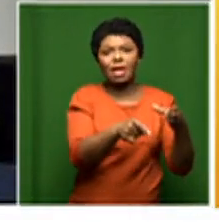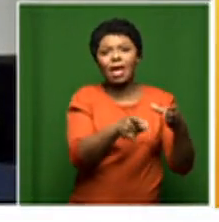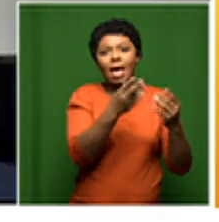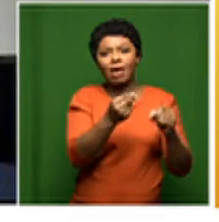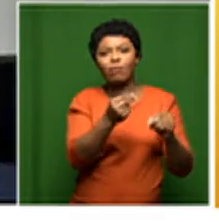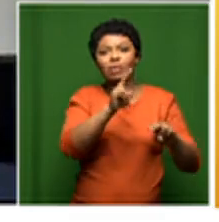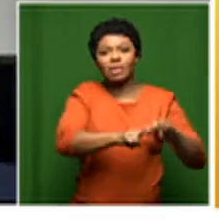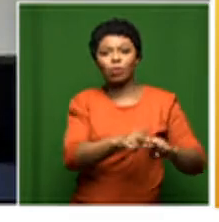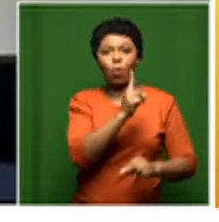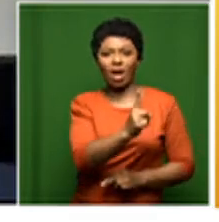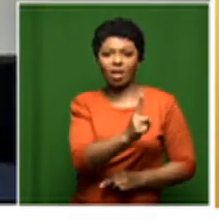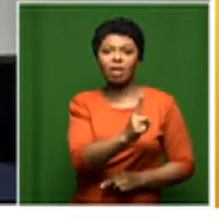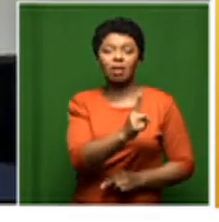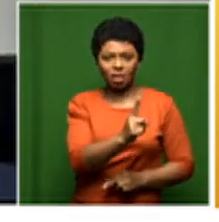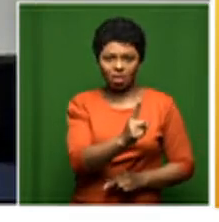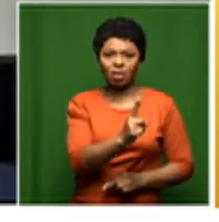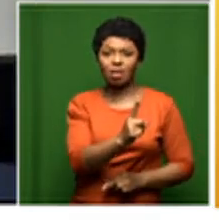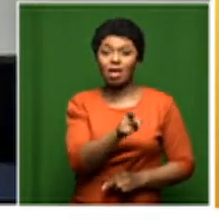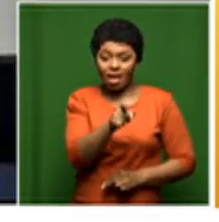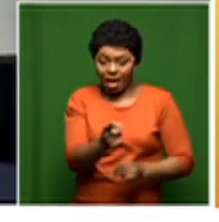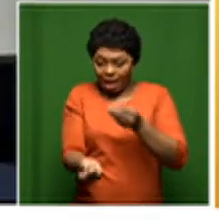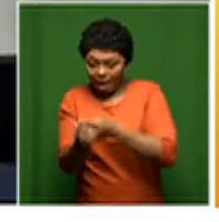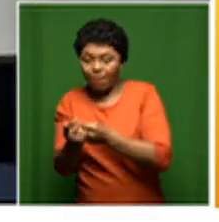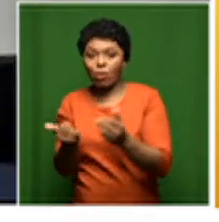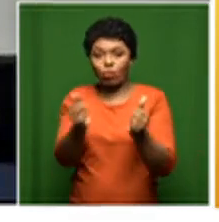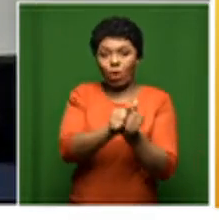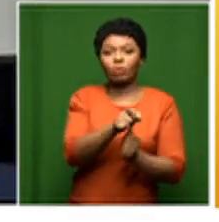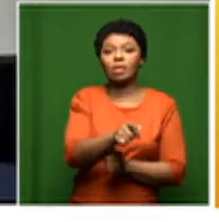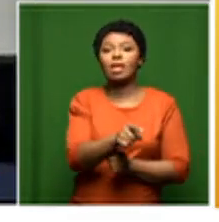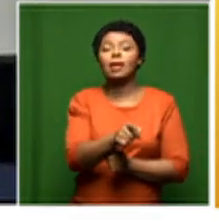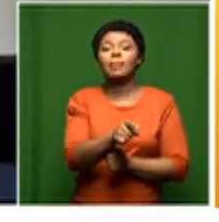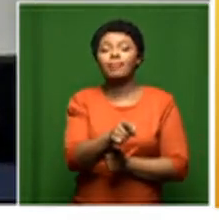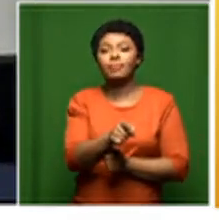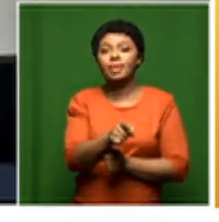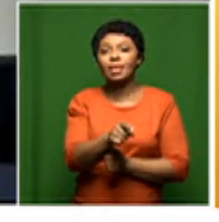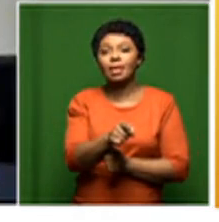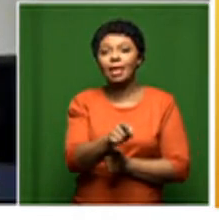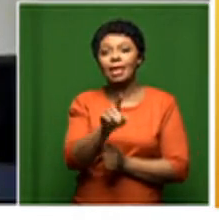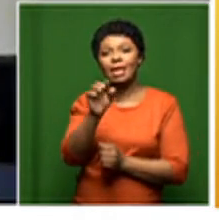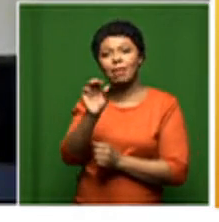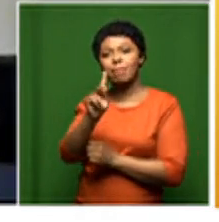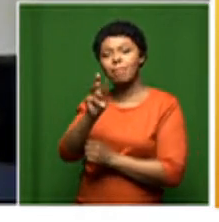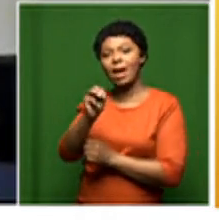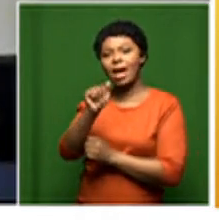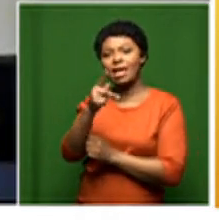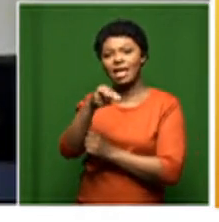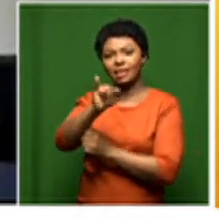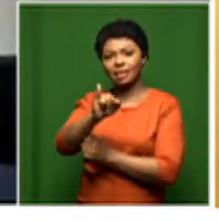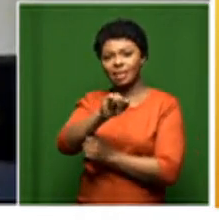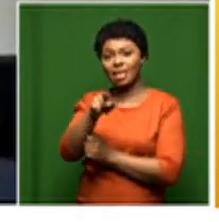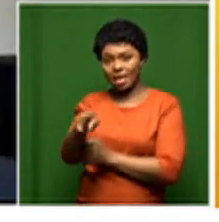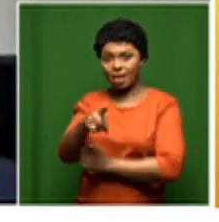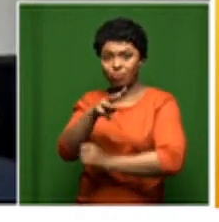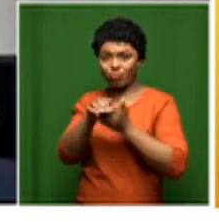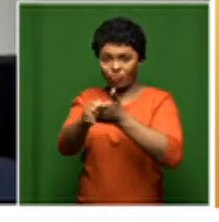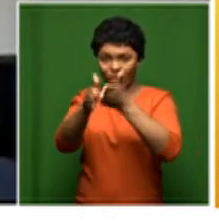That is one seat, and that's where the coalition comes in. And there's been talk that Gayton McKenzie, the leader, as you say,